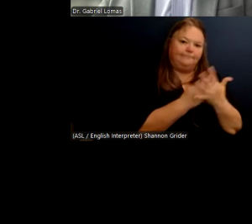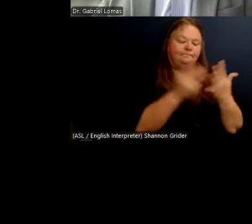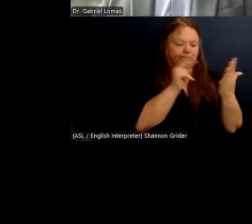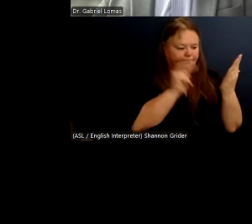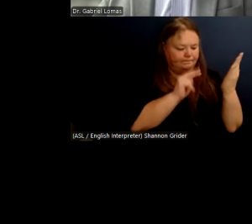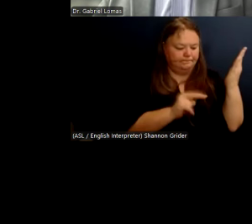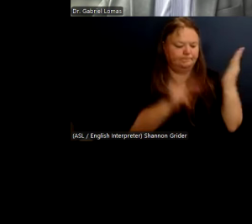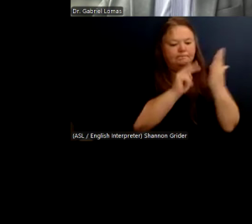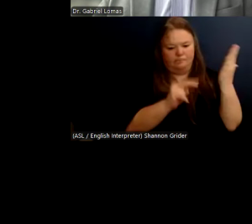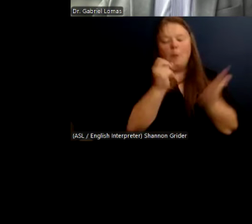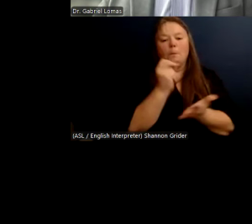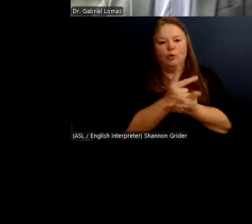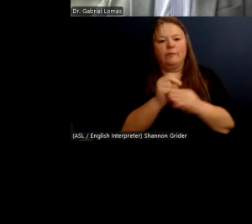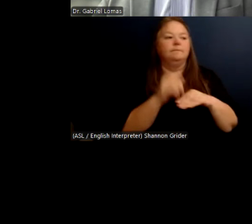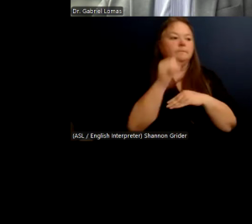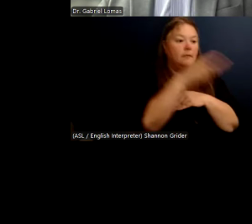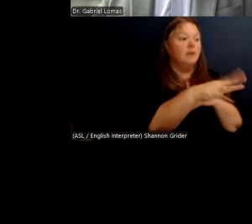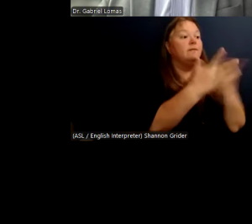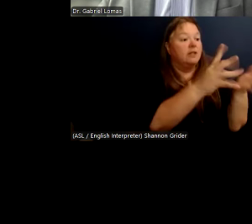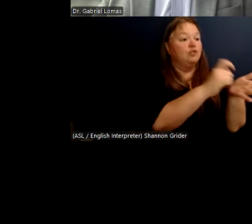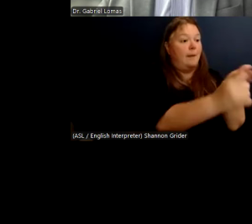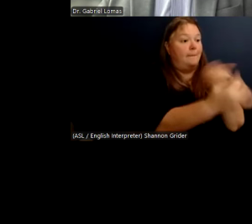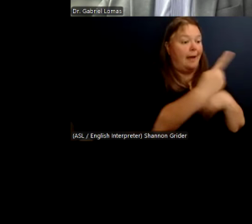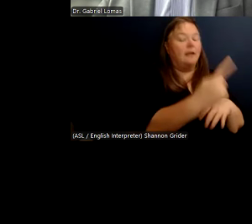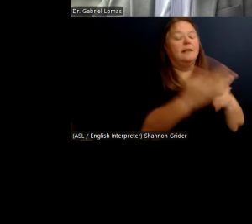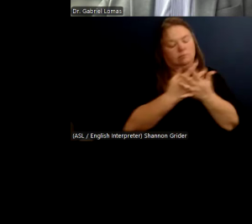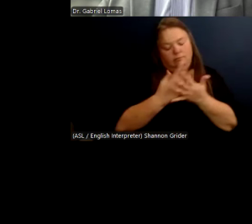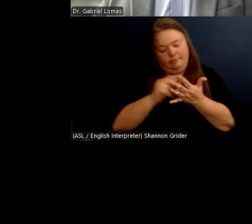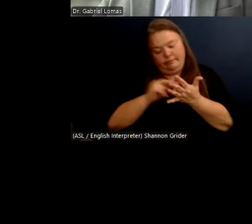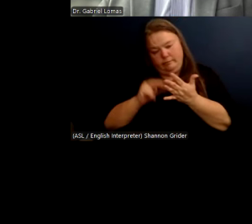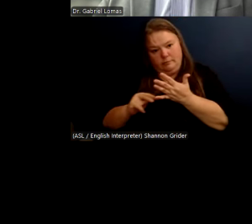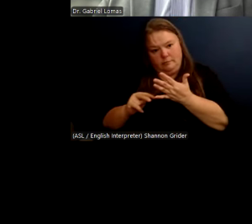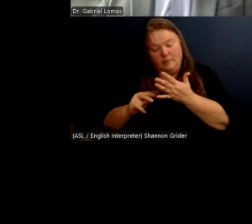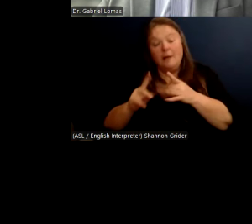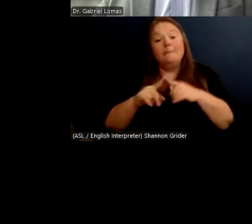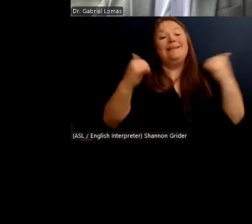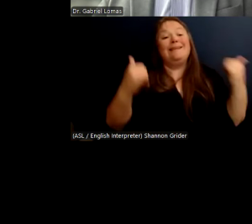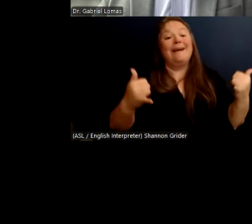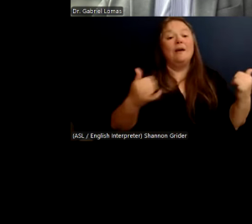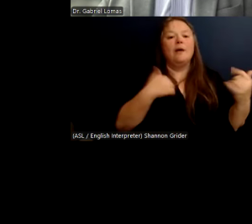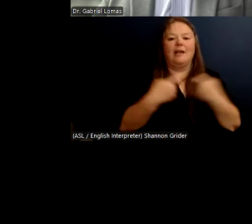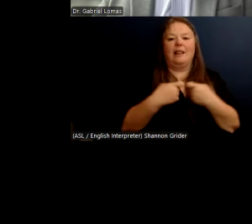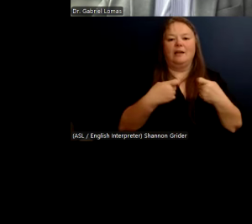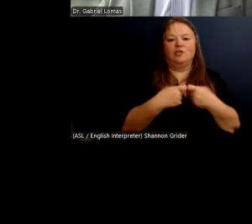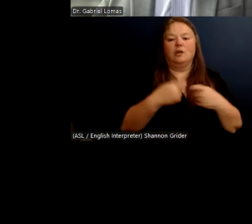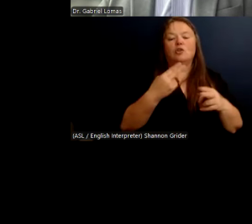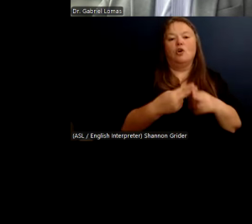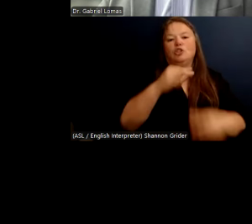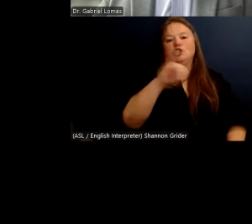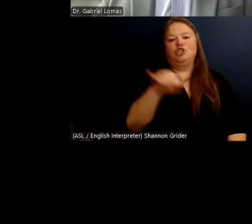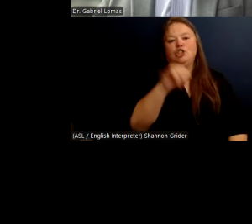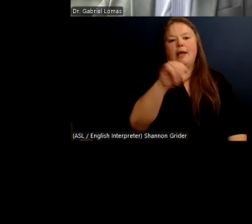in and then every letter leaving. So now they've gone to more of an electronic system called JPay